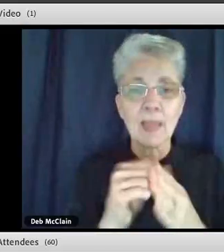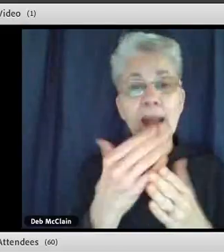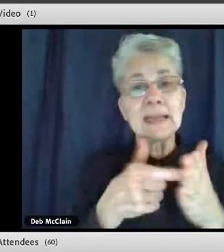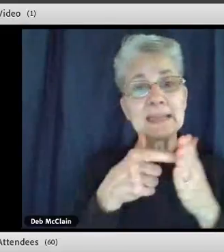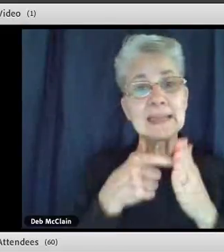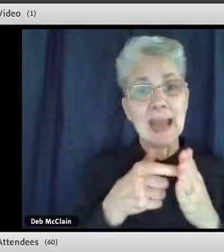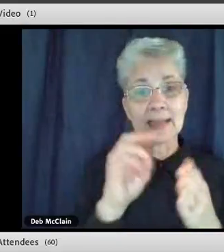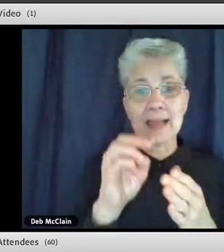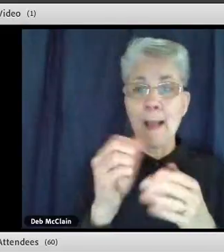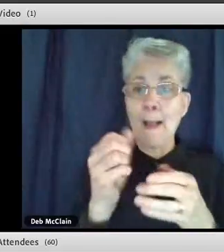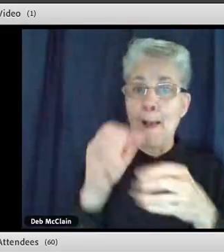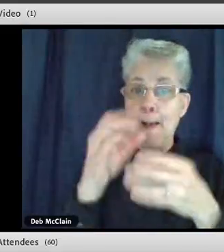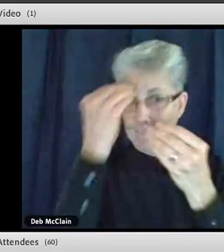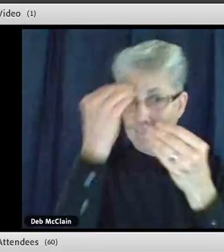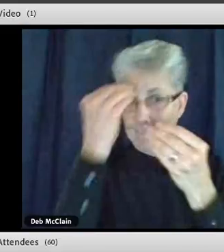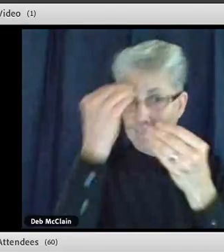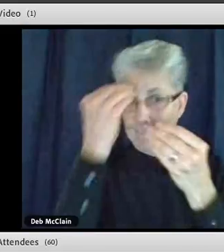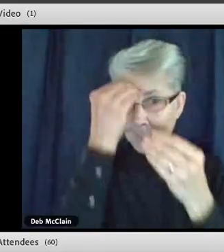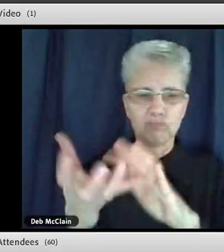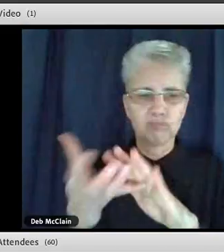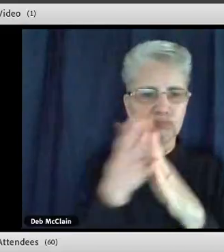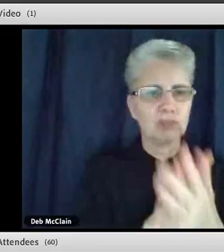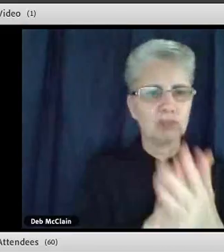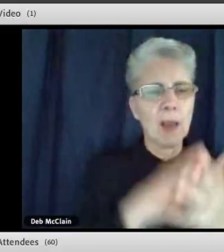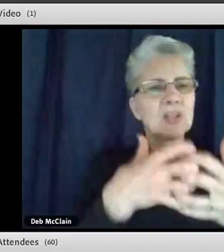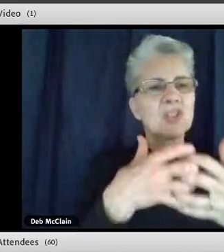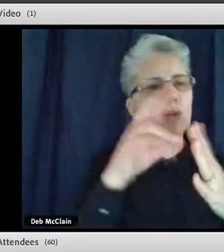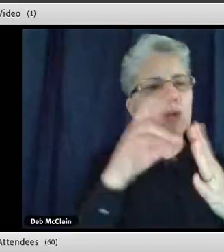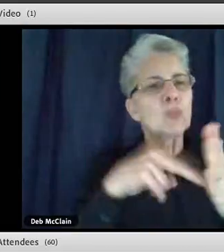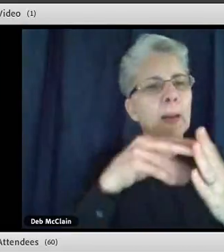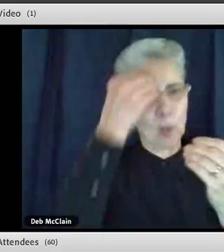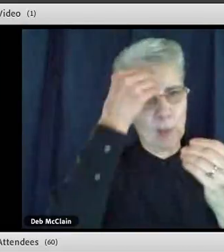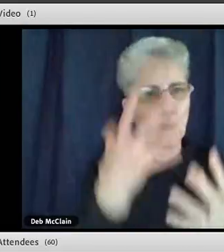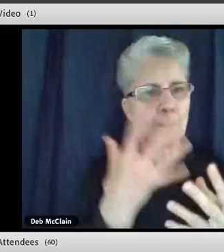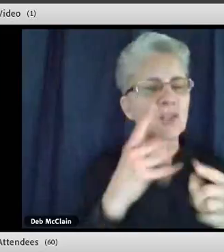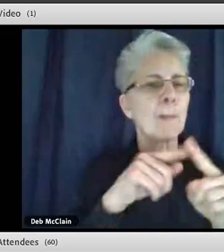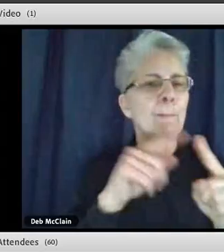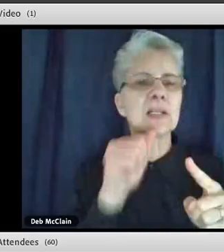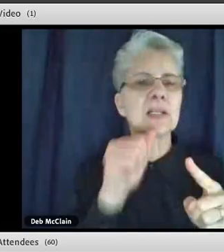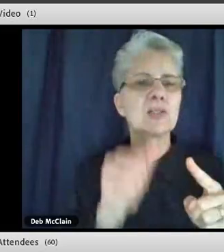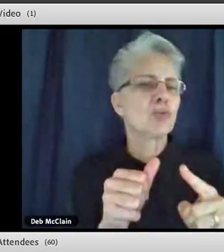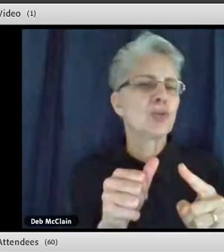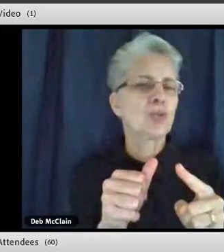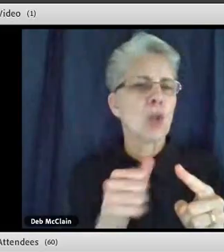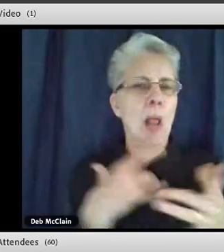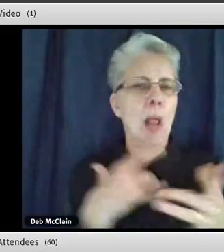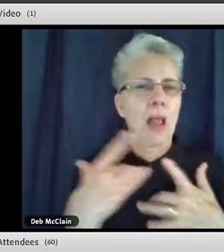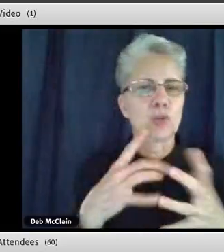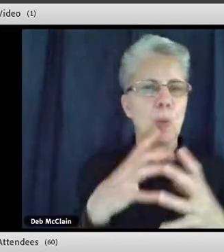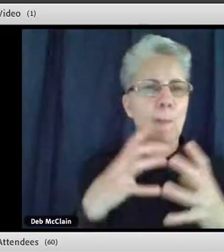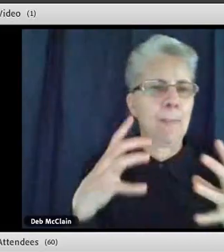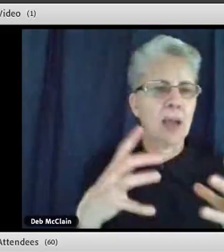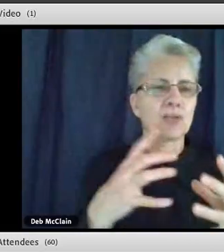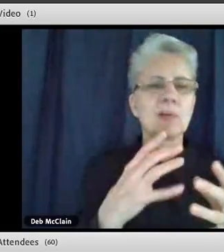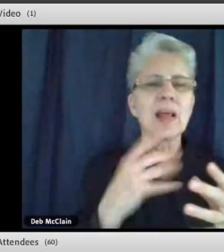it in a machine readable form for our systems to understand. So, but don't worry too much about that at this point. Happy